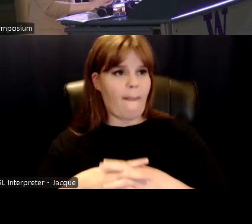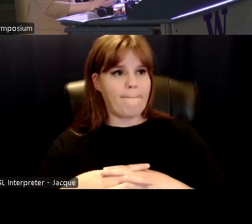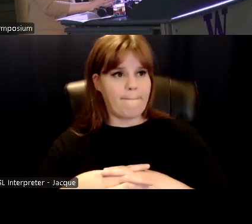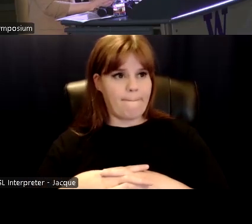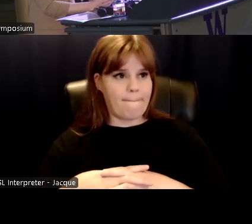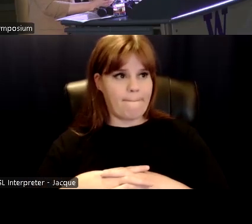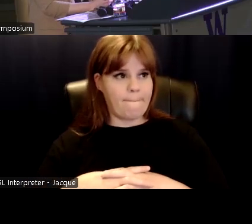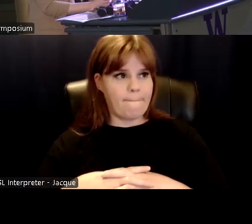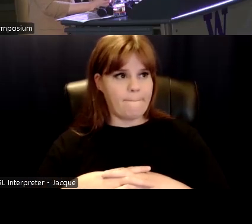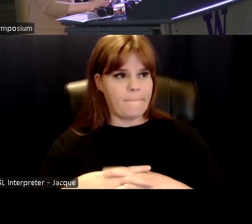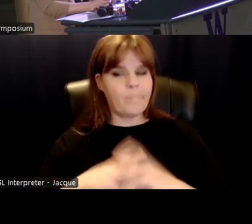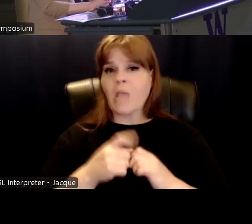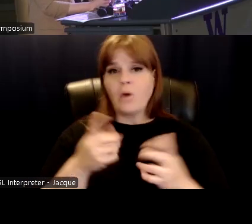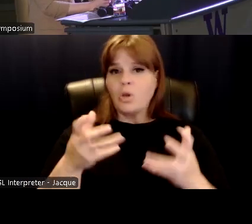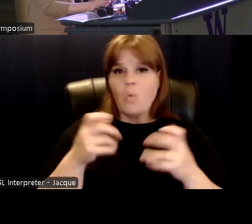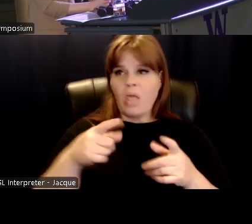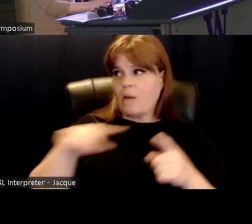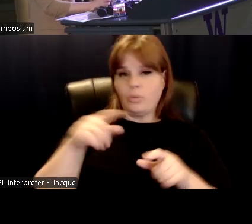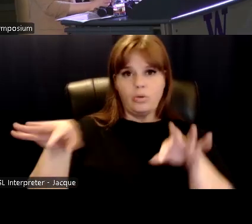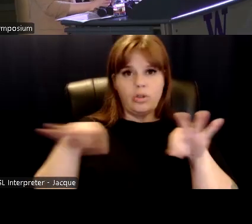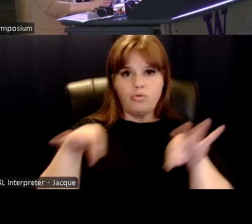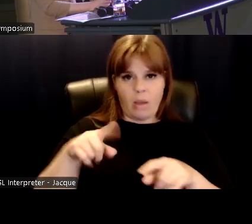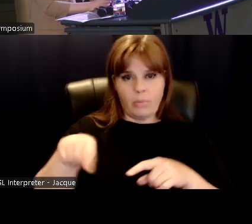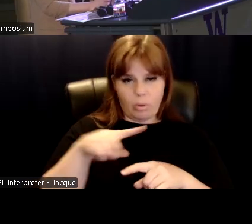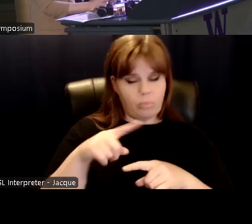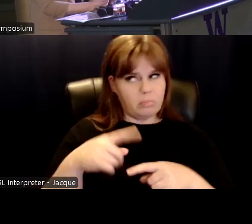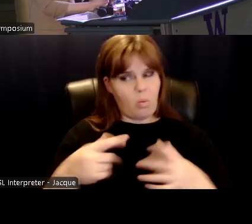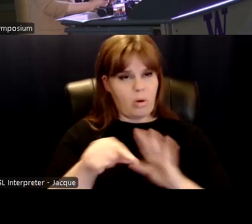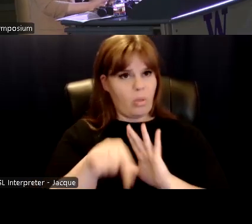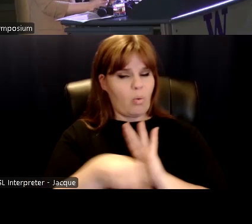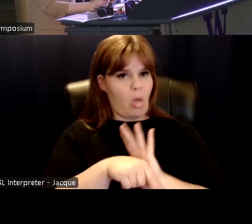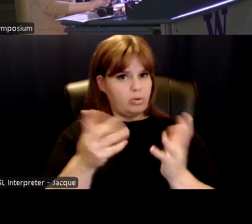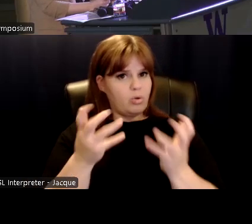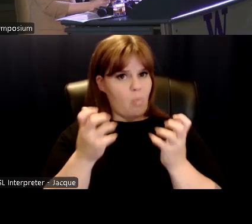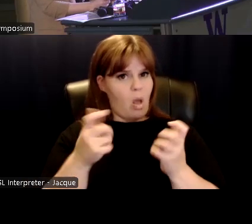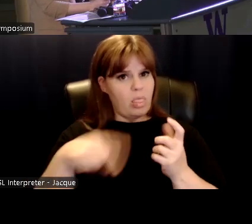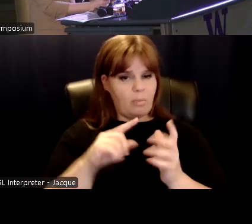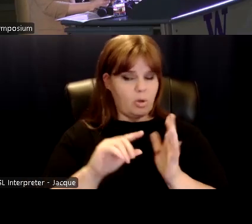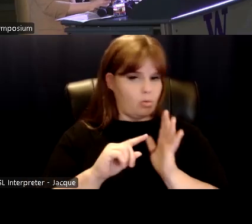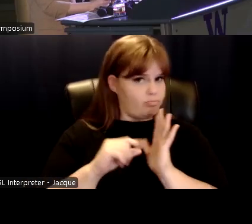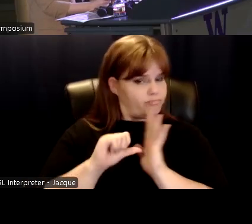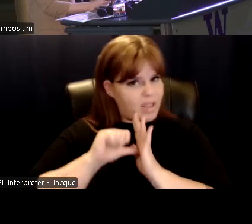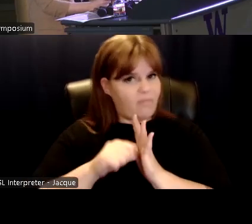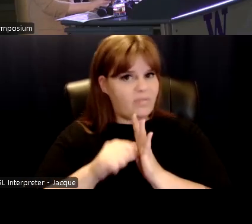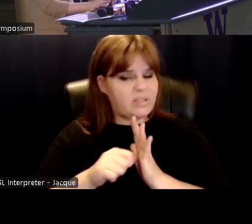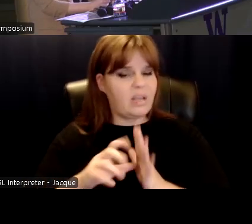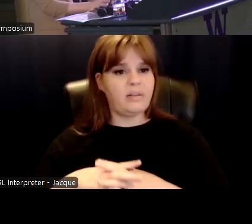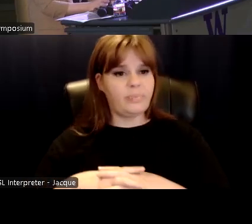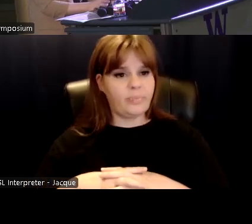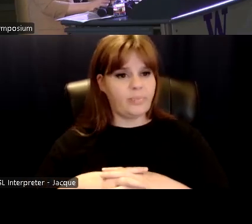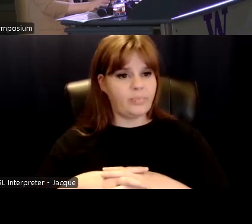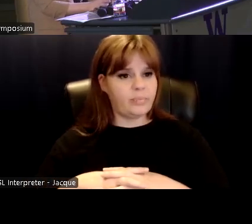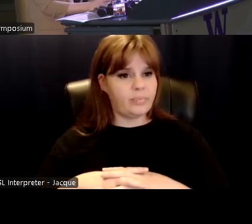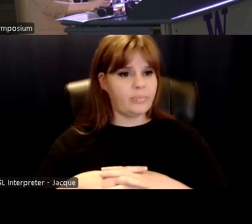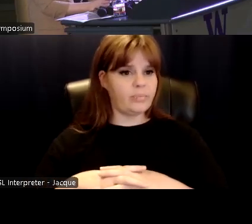How would you want them to describe you? What are the qualities that you would want them to highlight? How would you